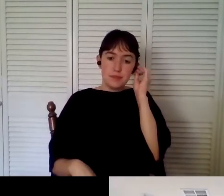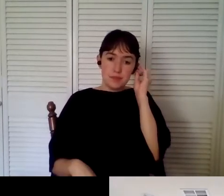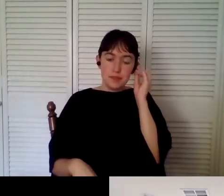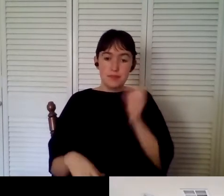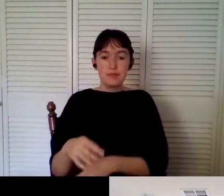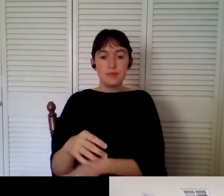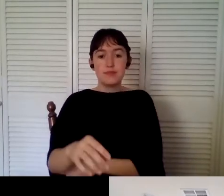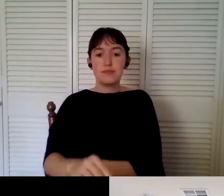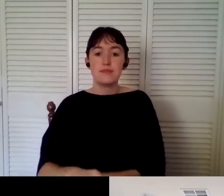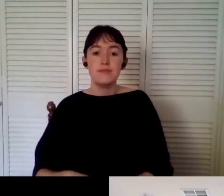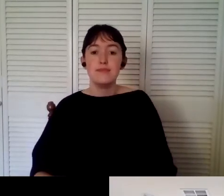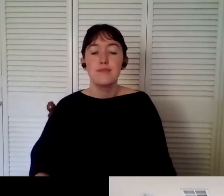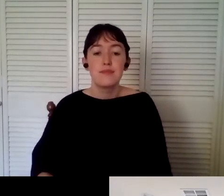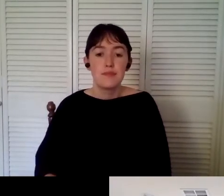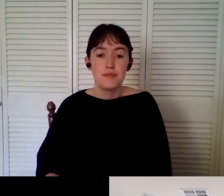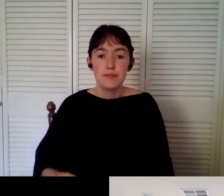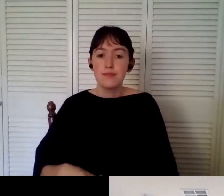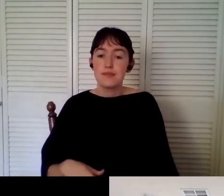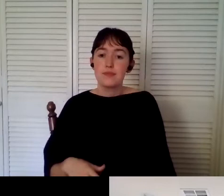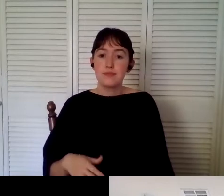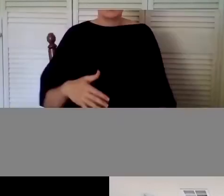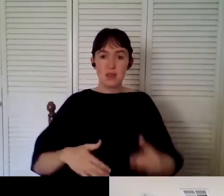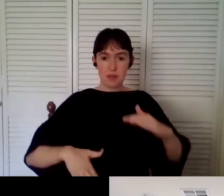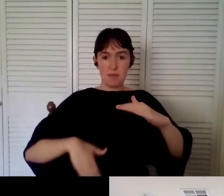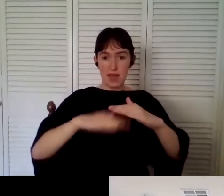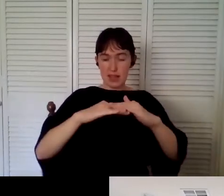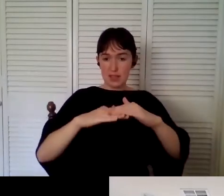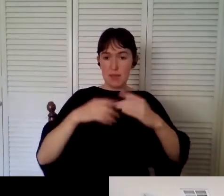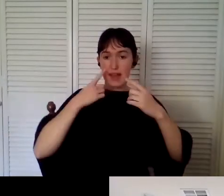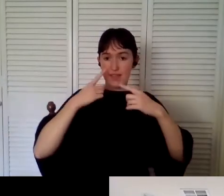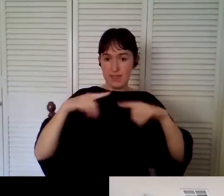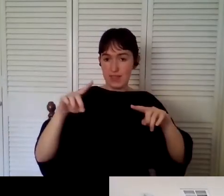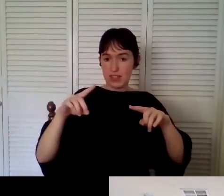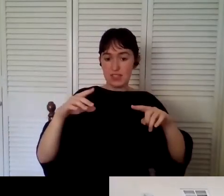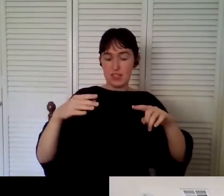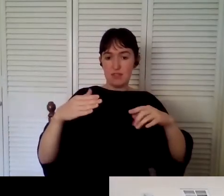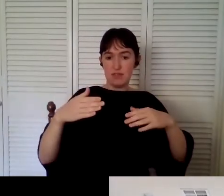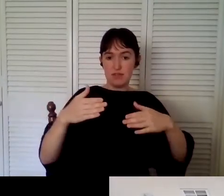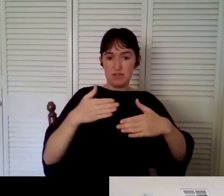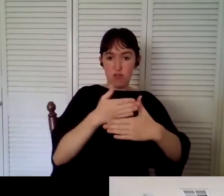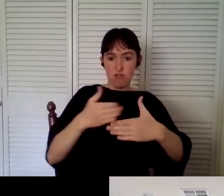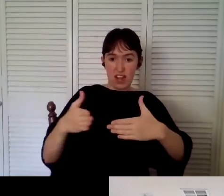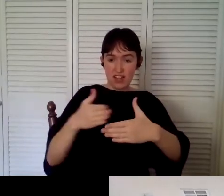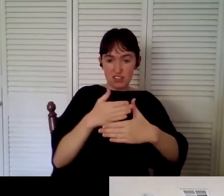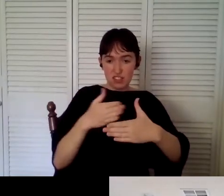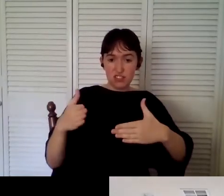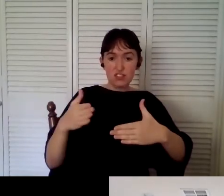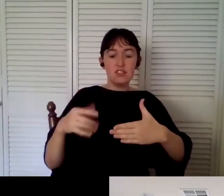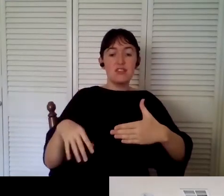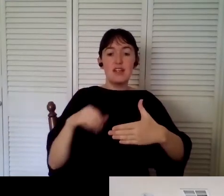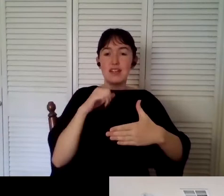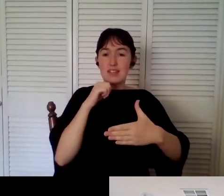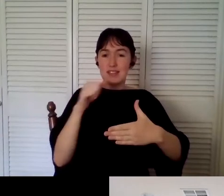effective range of an atlatl, an effective range is not the furthest you could throw it